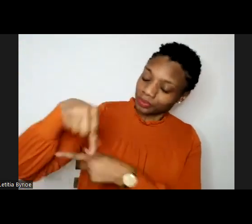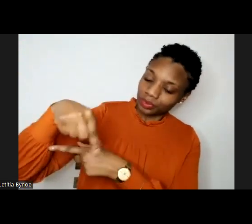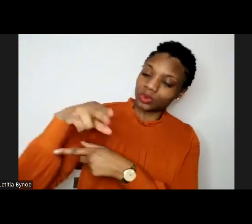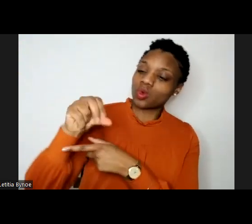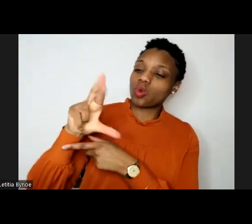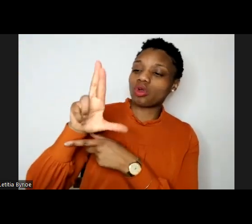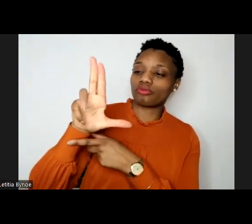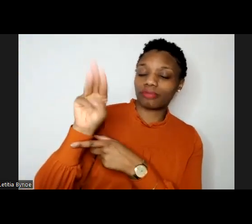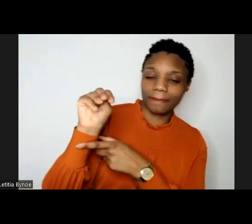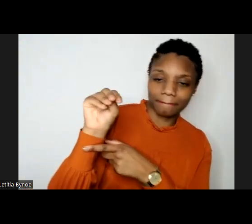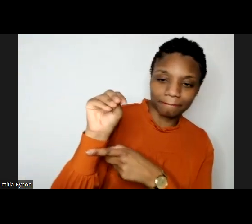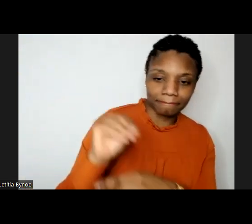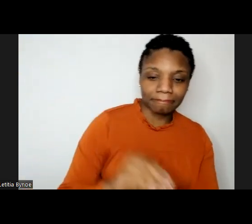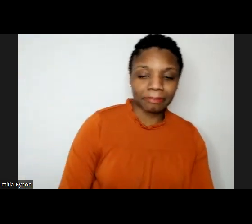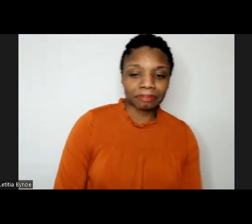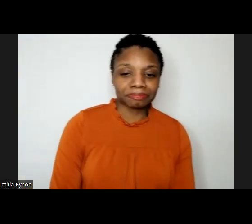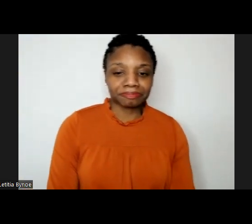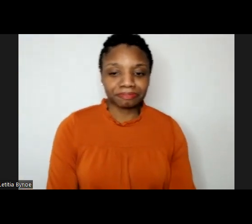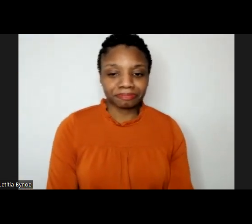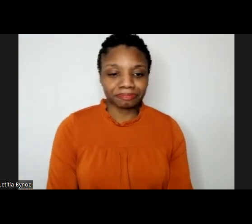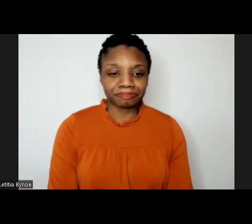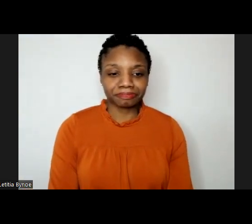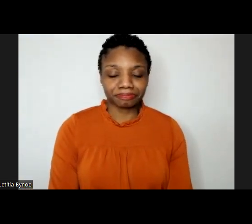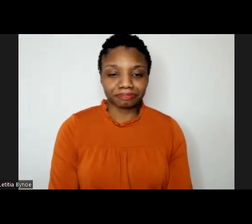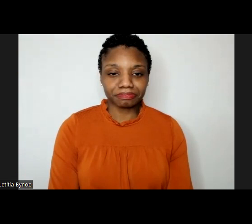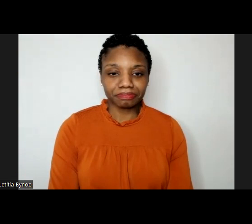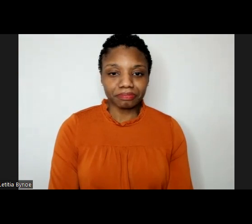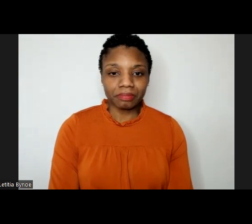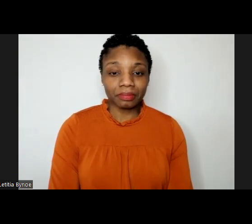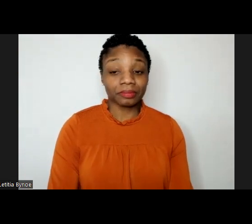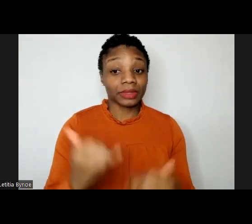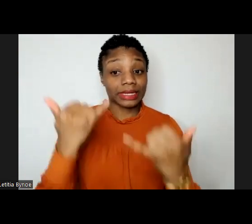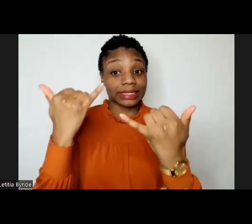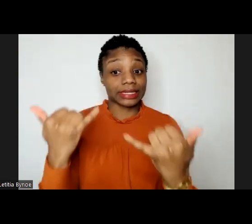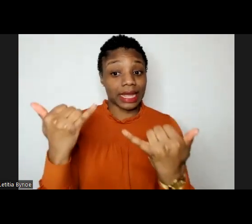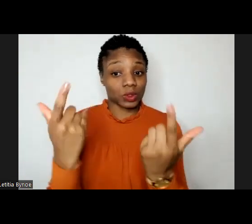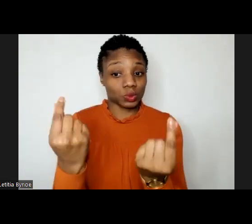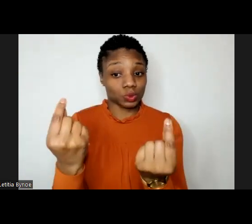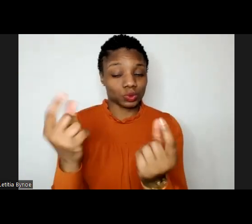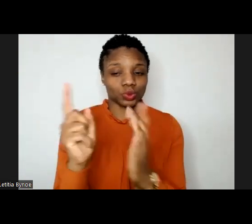And now we will move to approving the minutes.